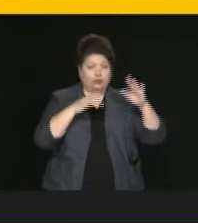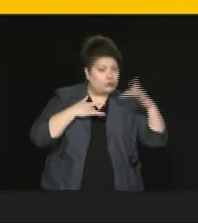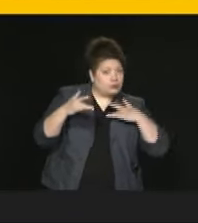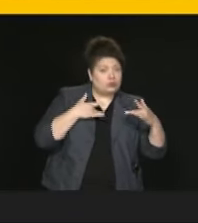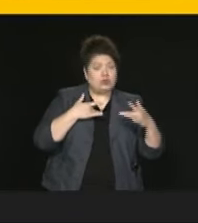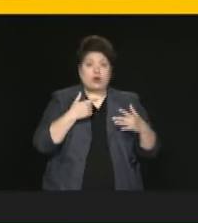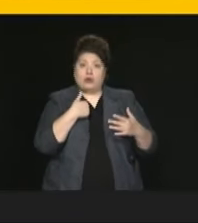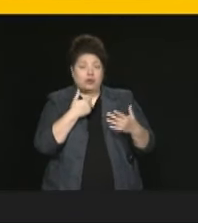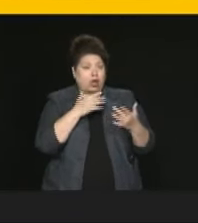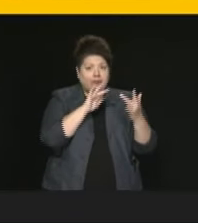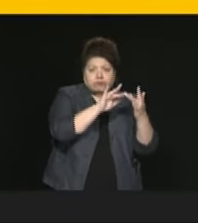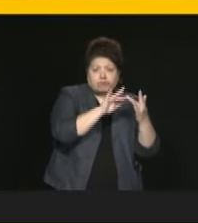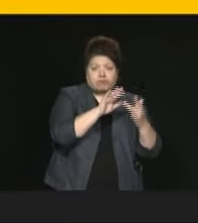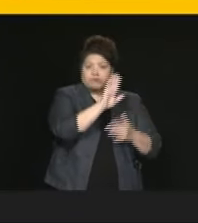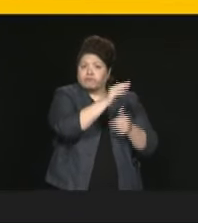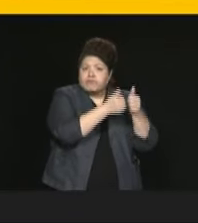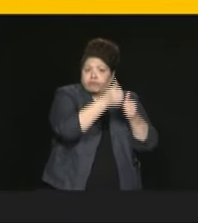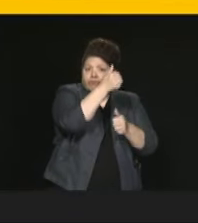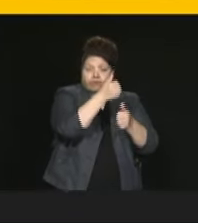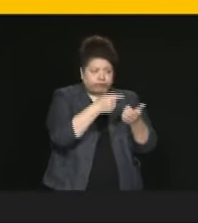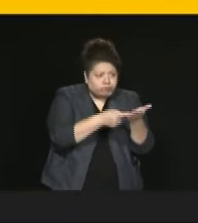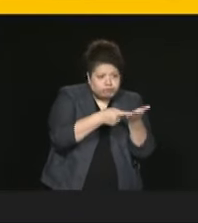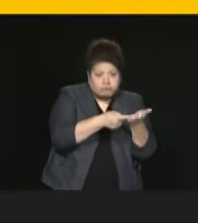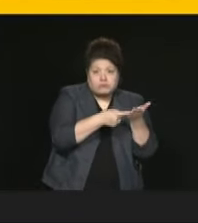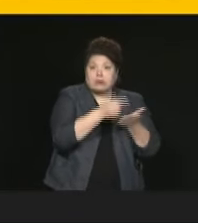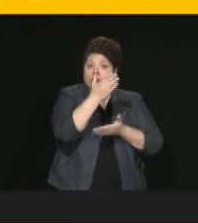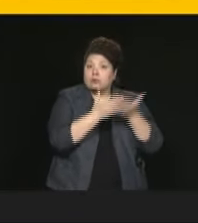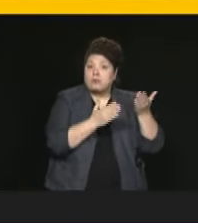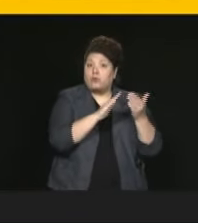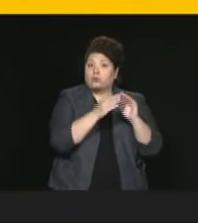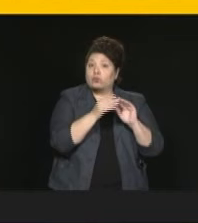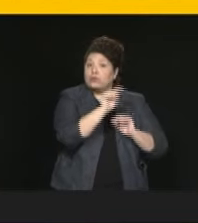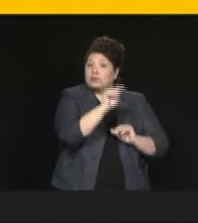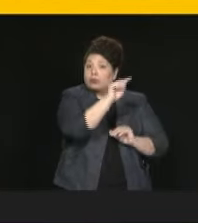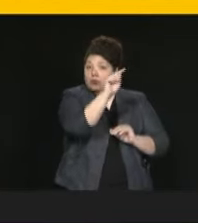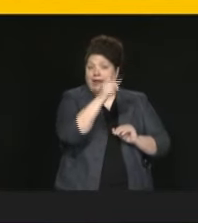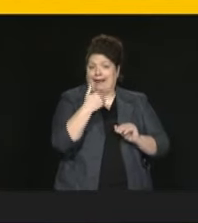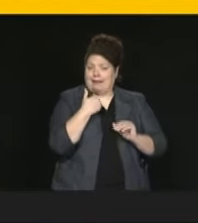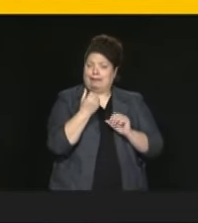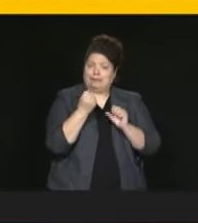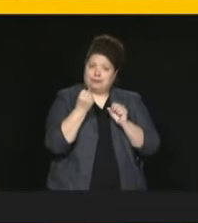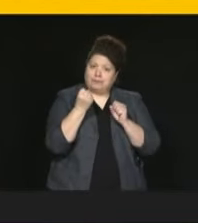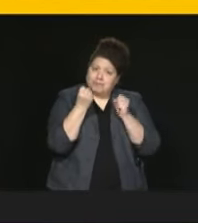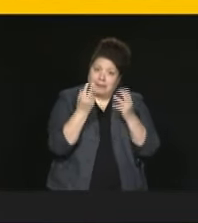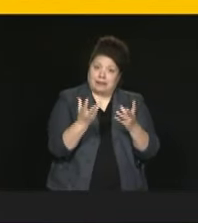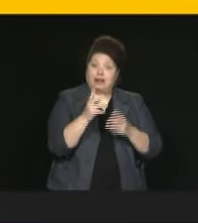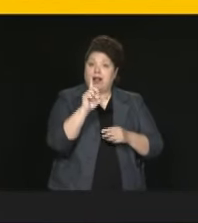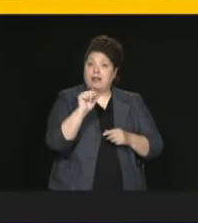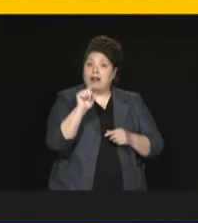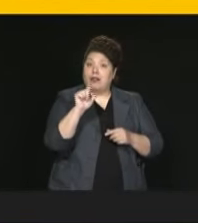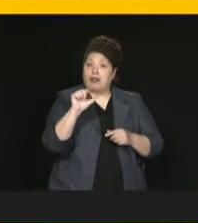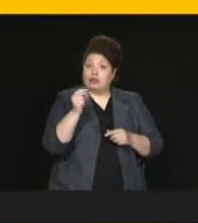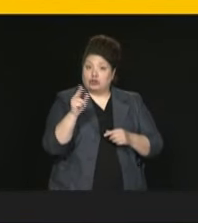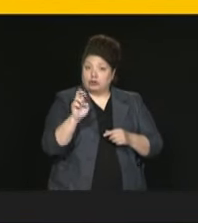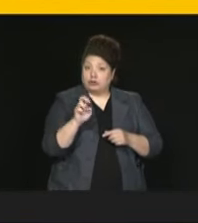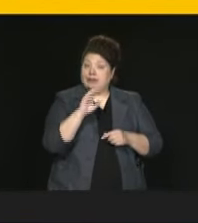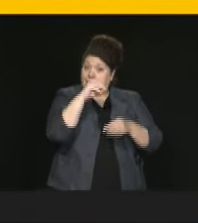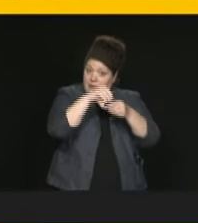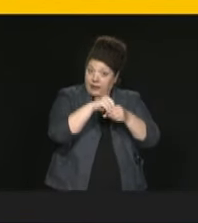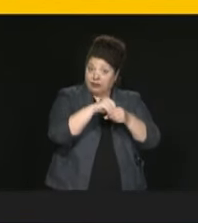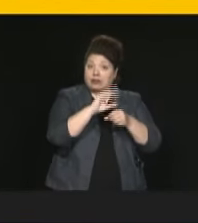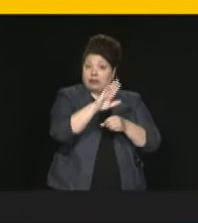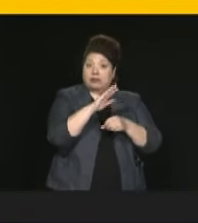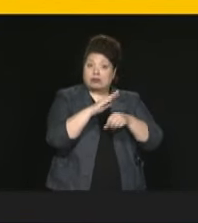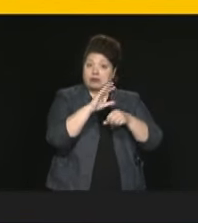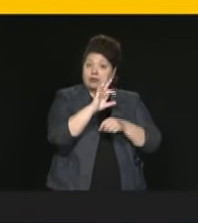communities heavily impacted around the Lalosh area include First Nations Reserve, but not only. This is why we need to keep collaborating